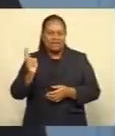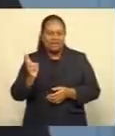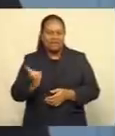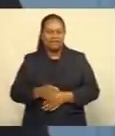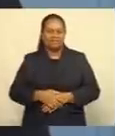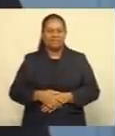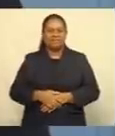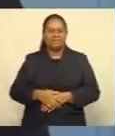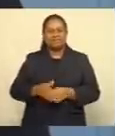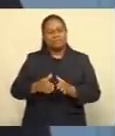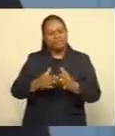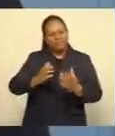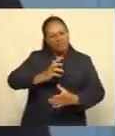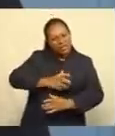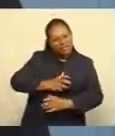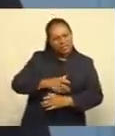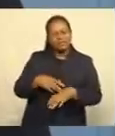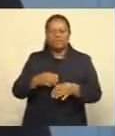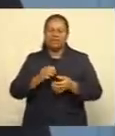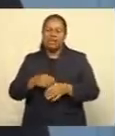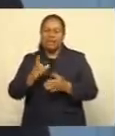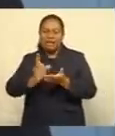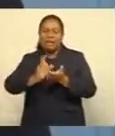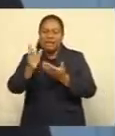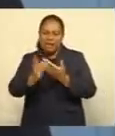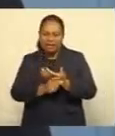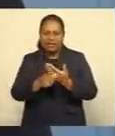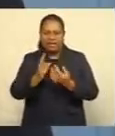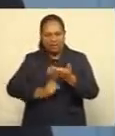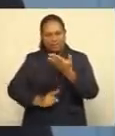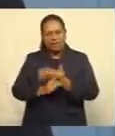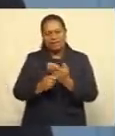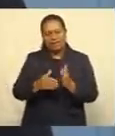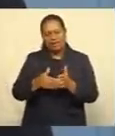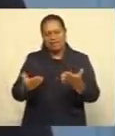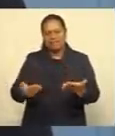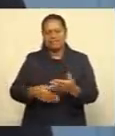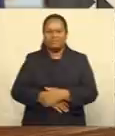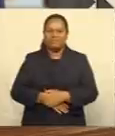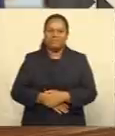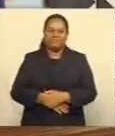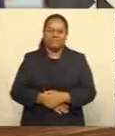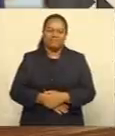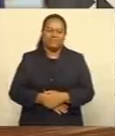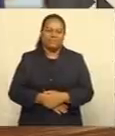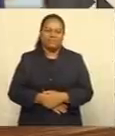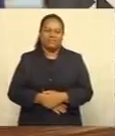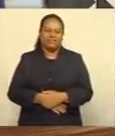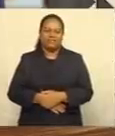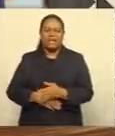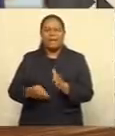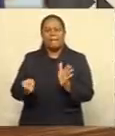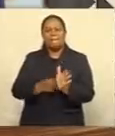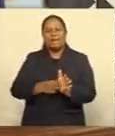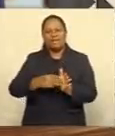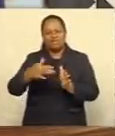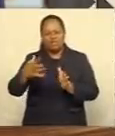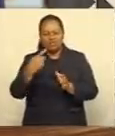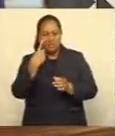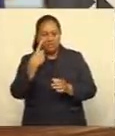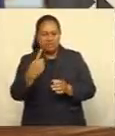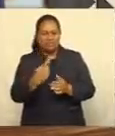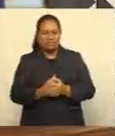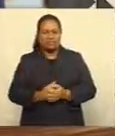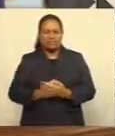making adjustments to their sporting calendar. Venina Rakautonga, FBC Sports. Manchester City boss Pep Guardiola said